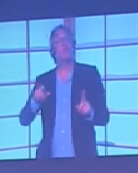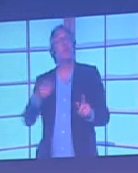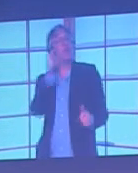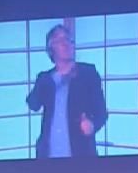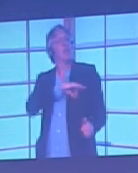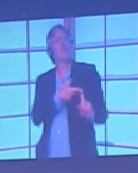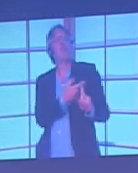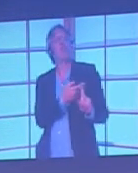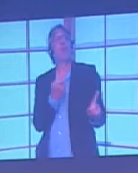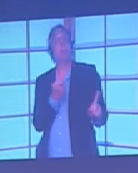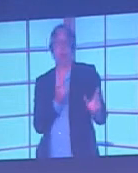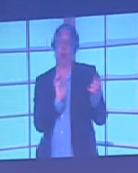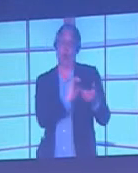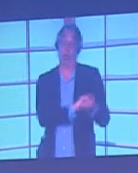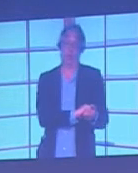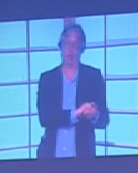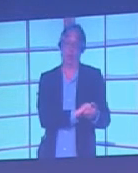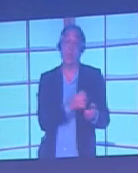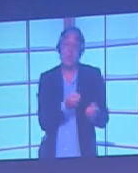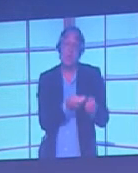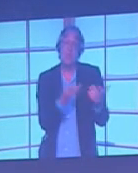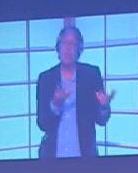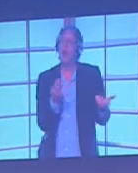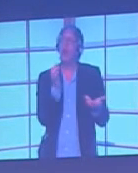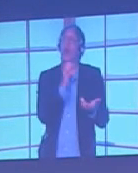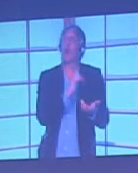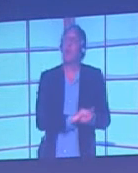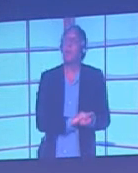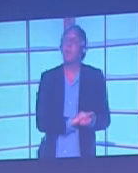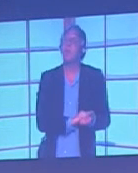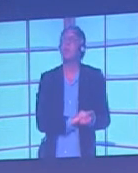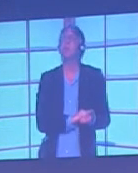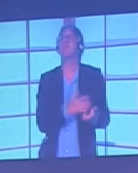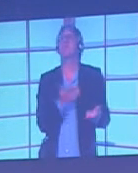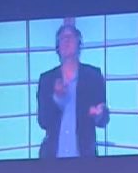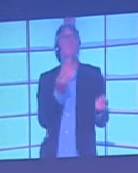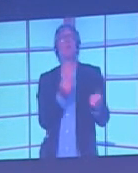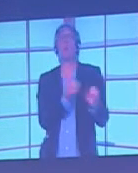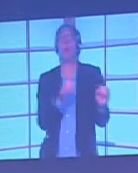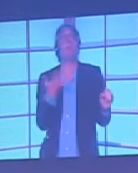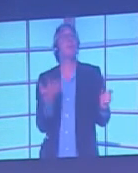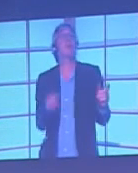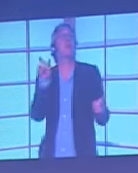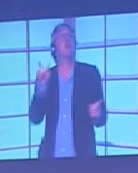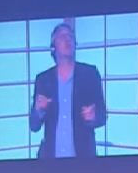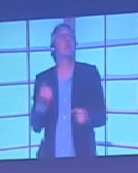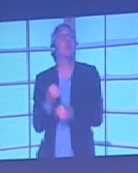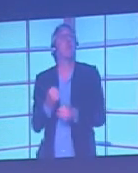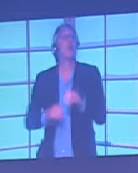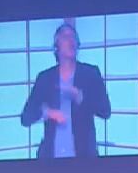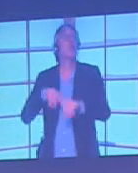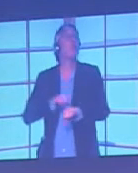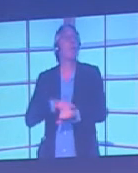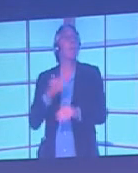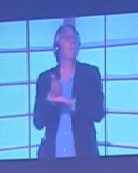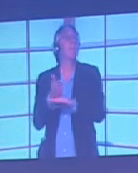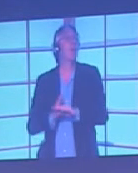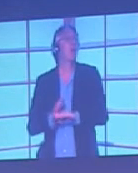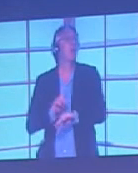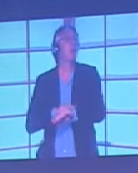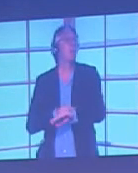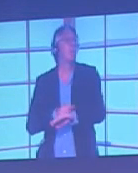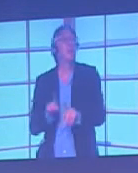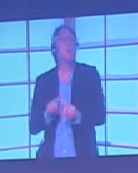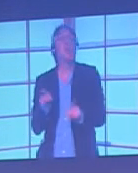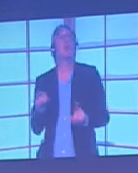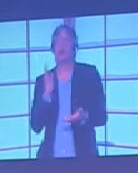clubs with less resources, it may be the person is a volunteer or part-time, but they are actually part of the